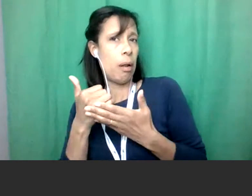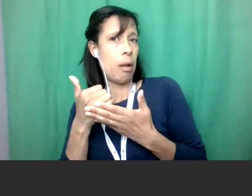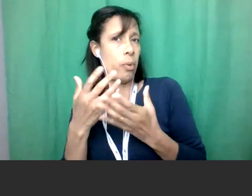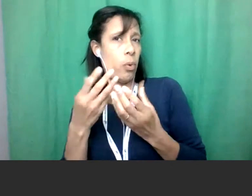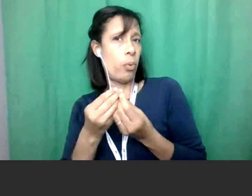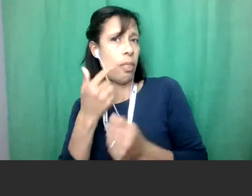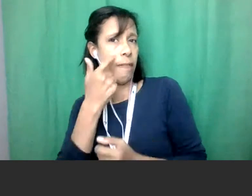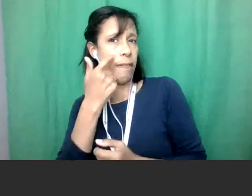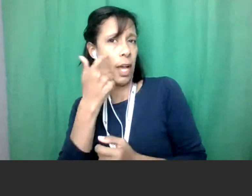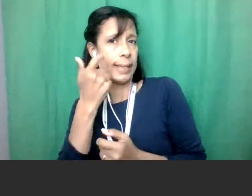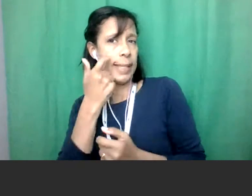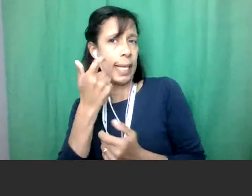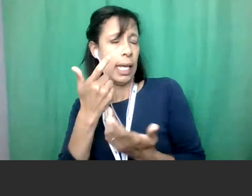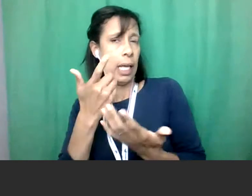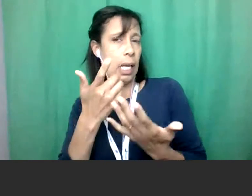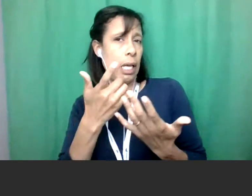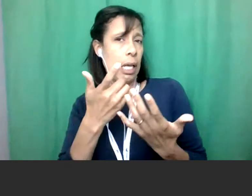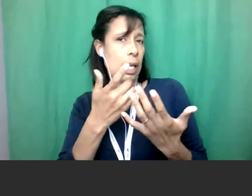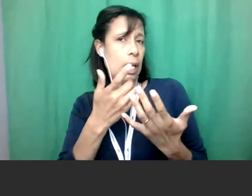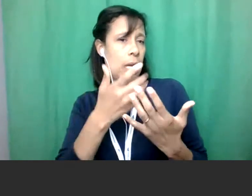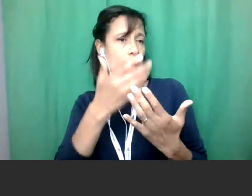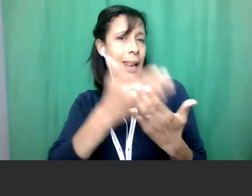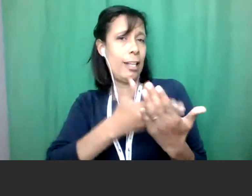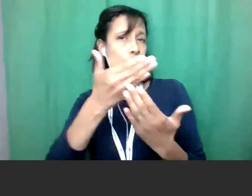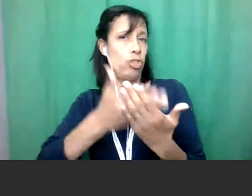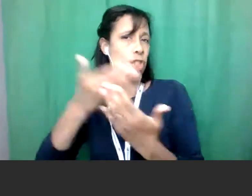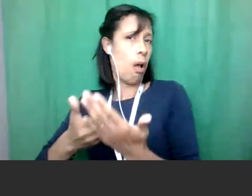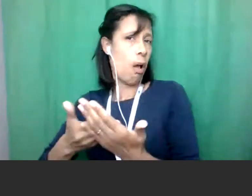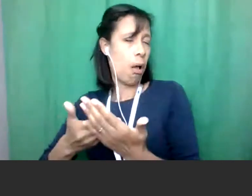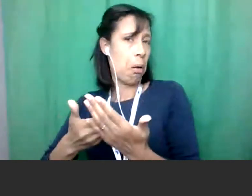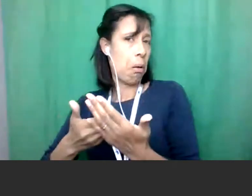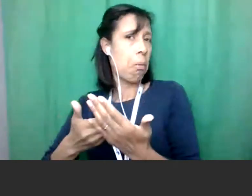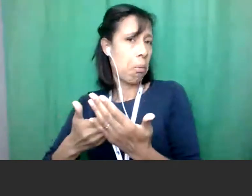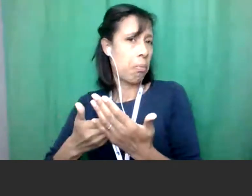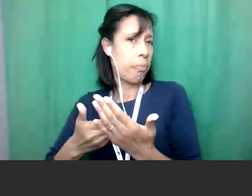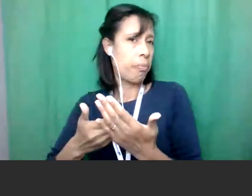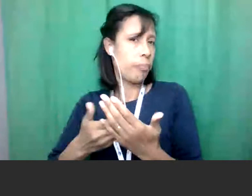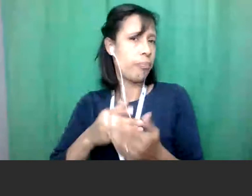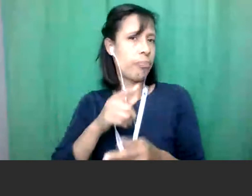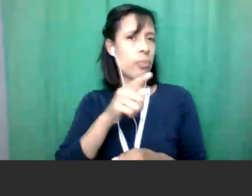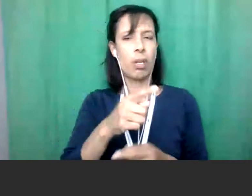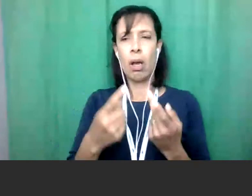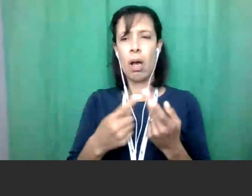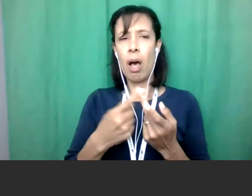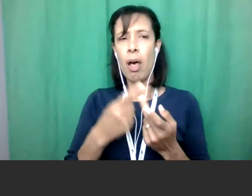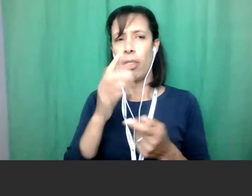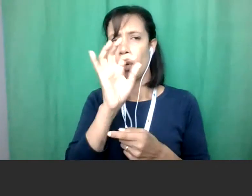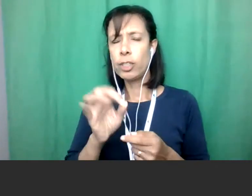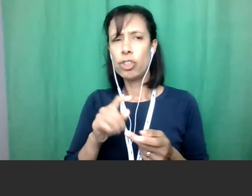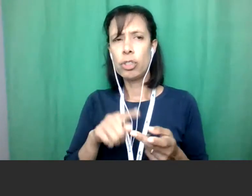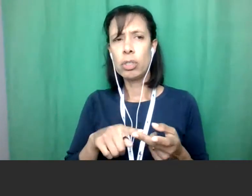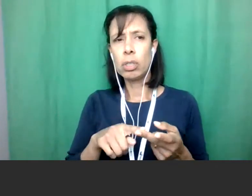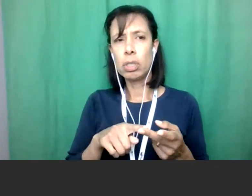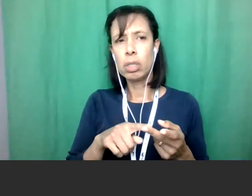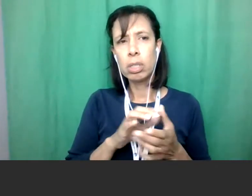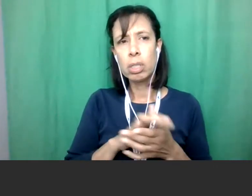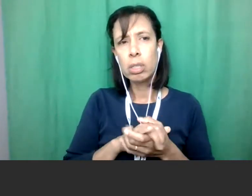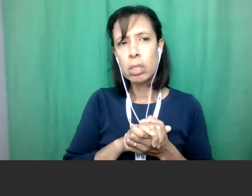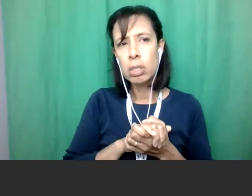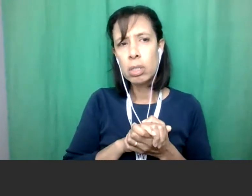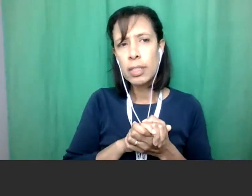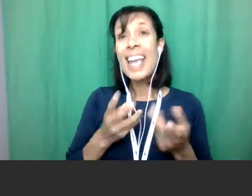literature now. Georgia, once we have an idea of a question, are we able to ask you if we're on